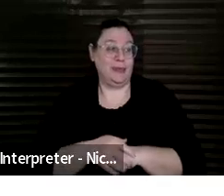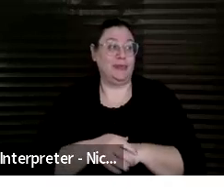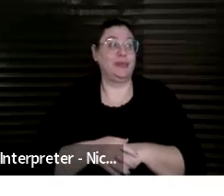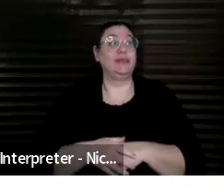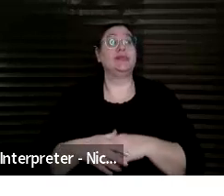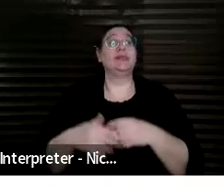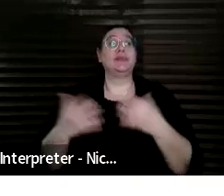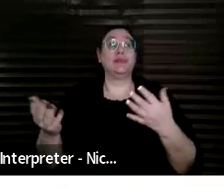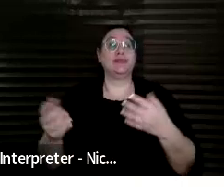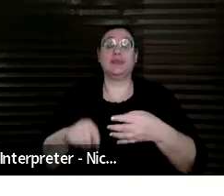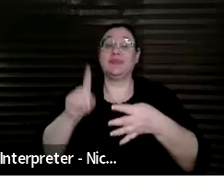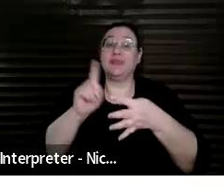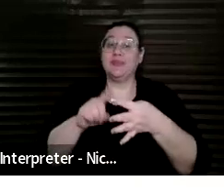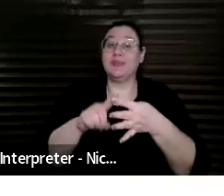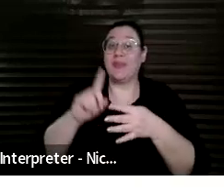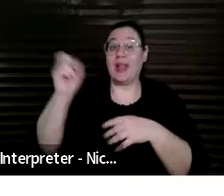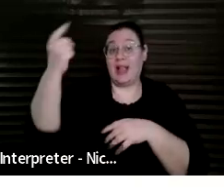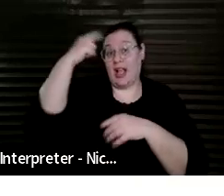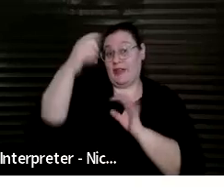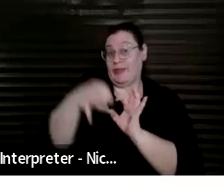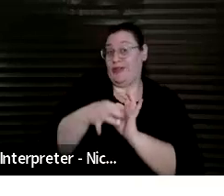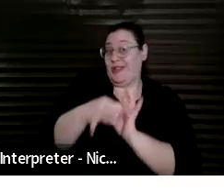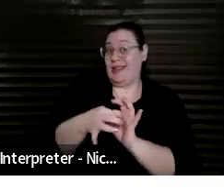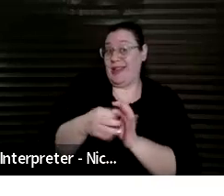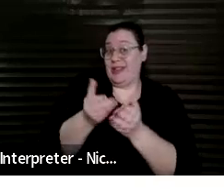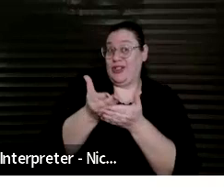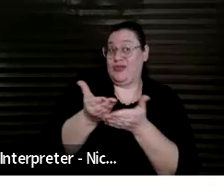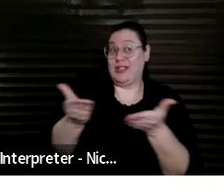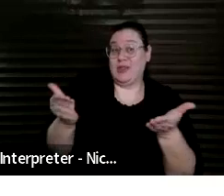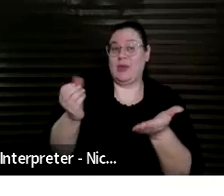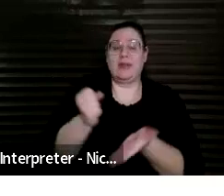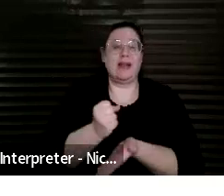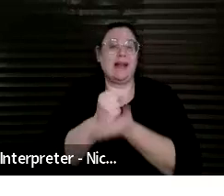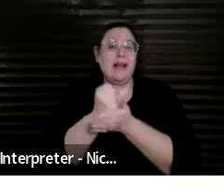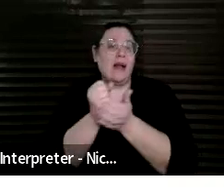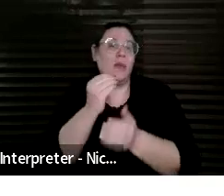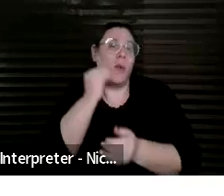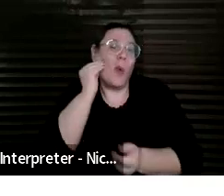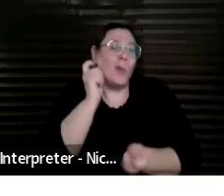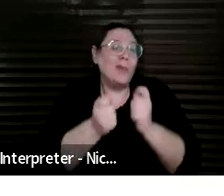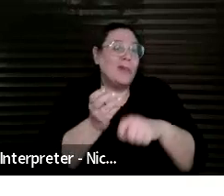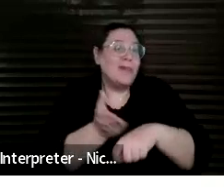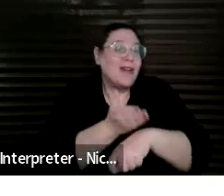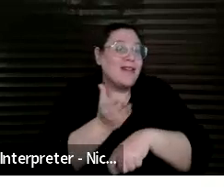end of the video. First, government-related resources can assist with home